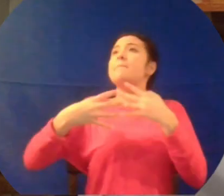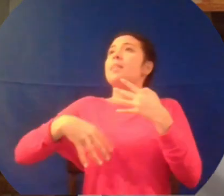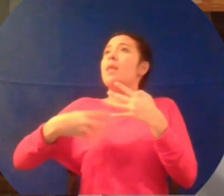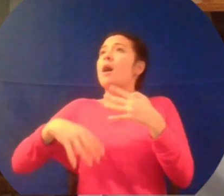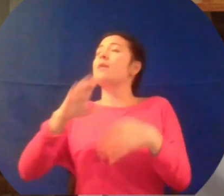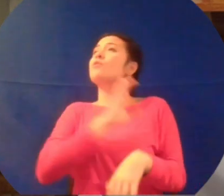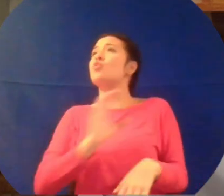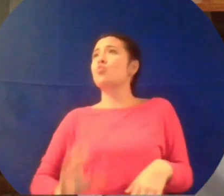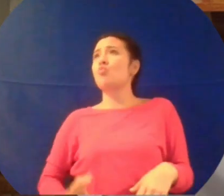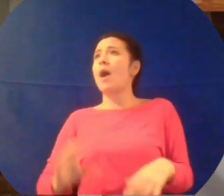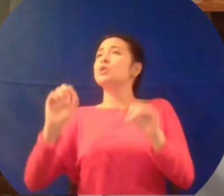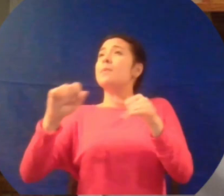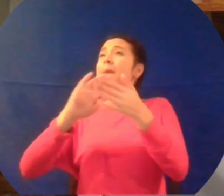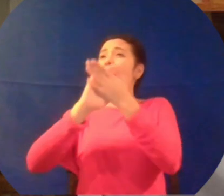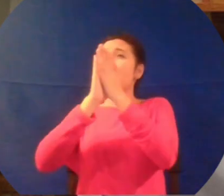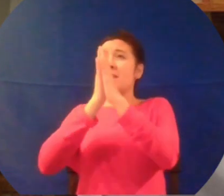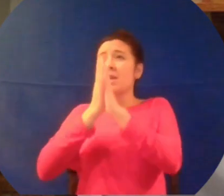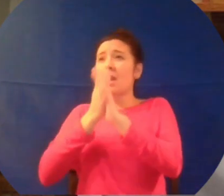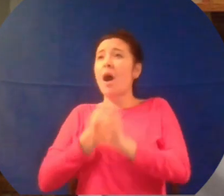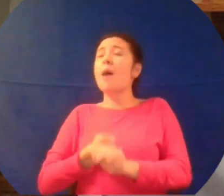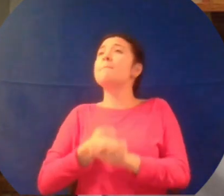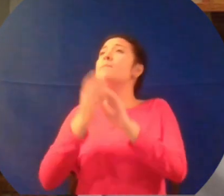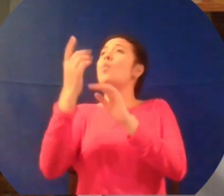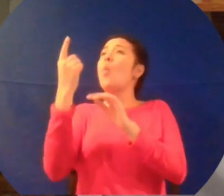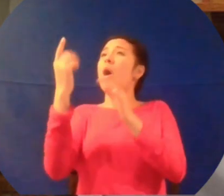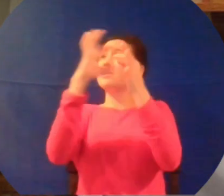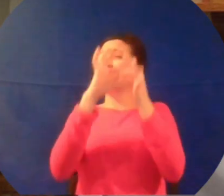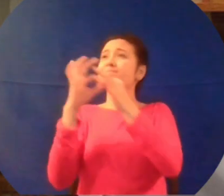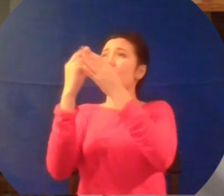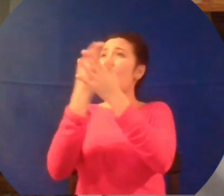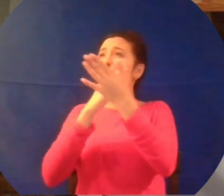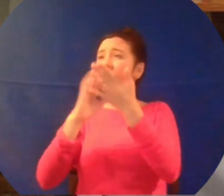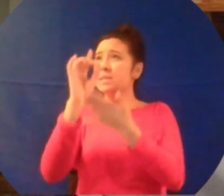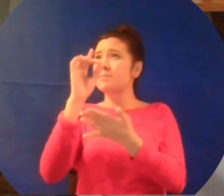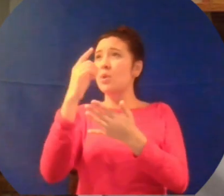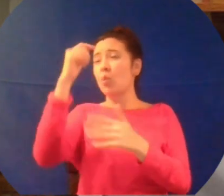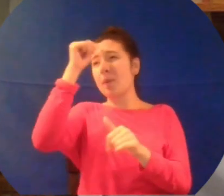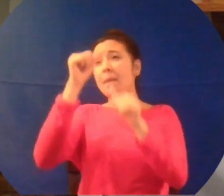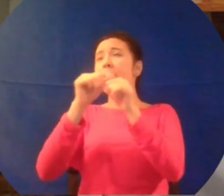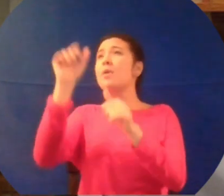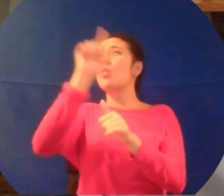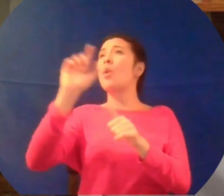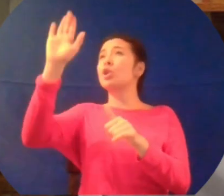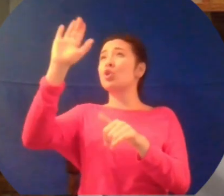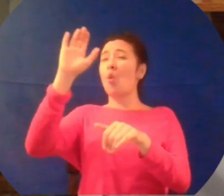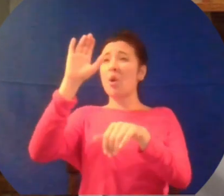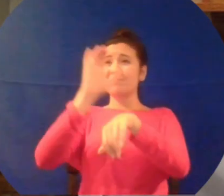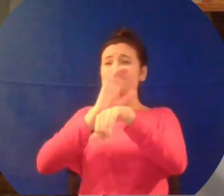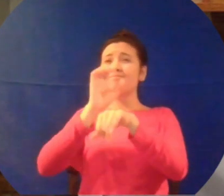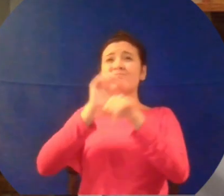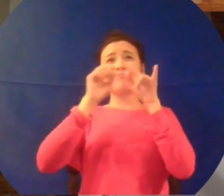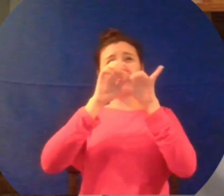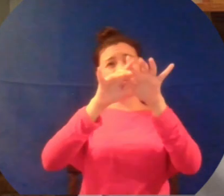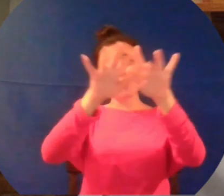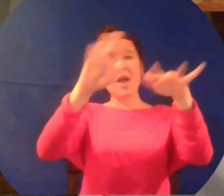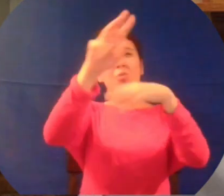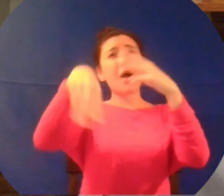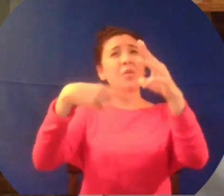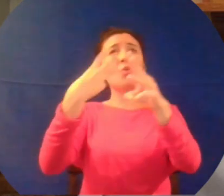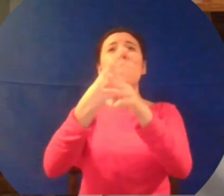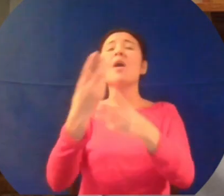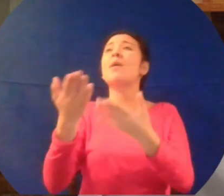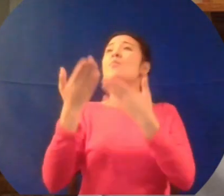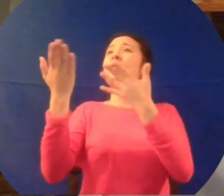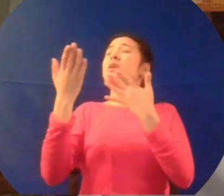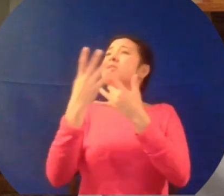be gathered into one by the Holy Spirit. Remember, Lord, your church spread throughout the world, and bring her to the fullness of